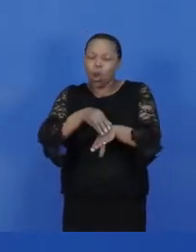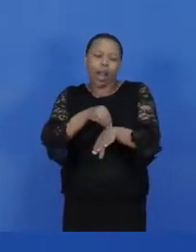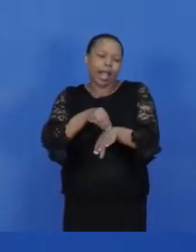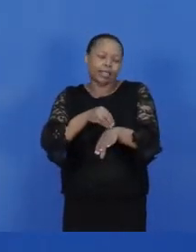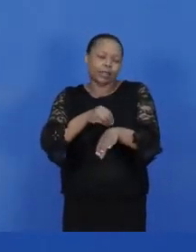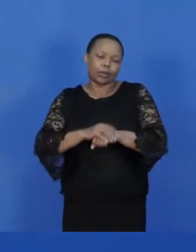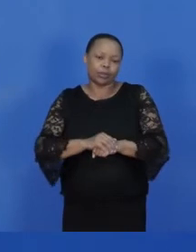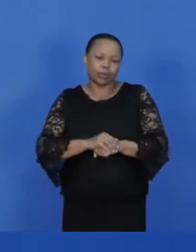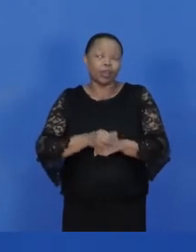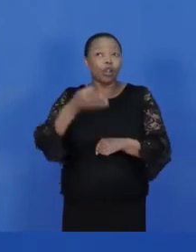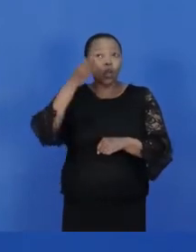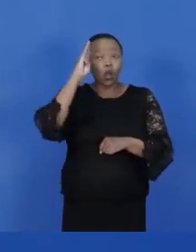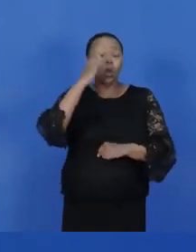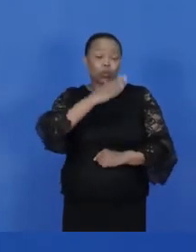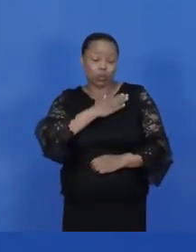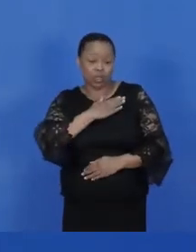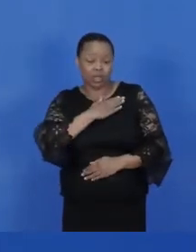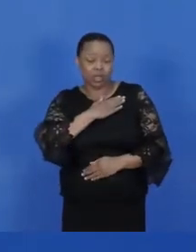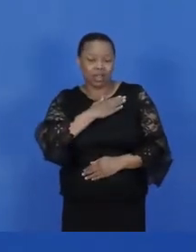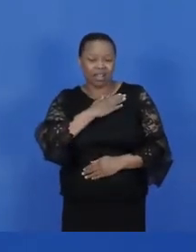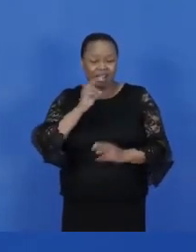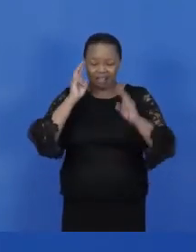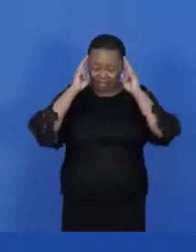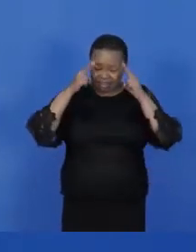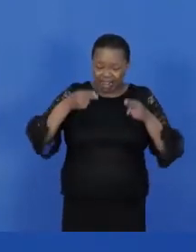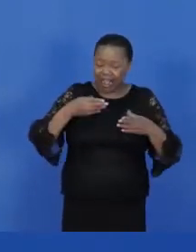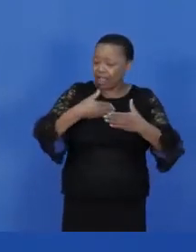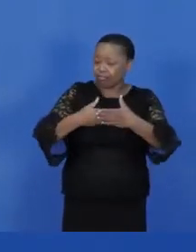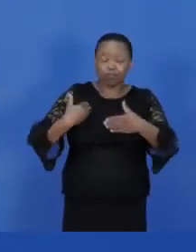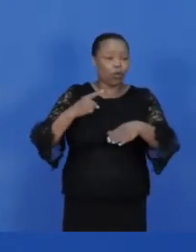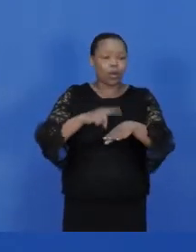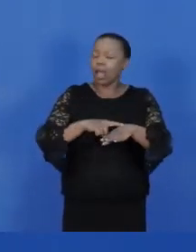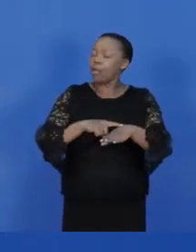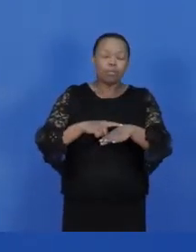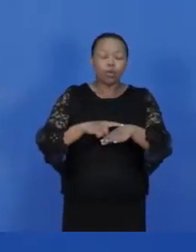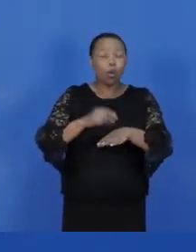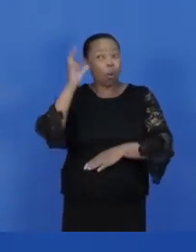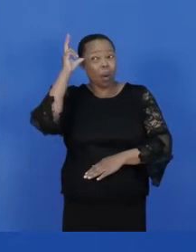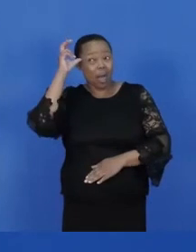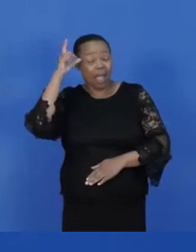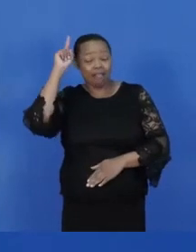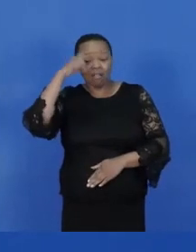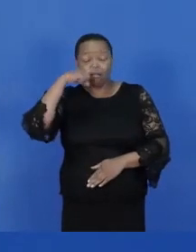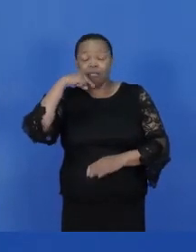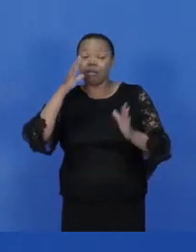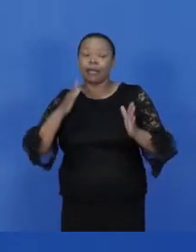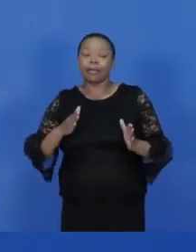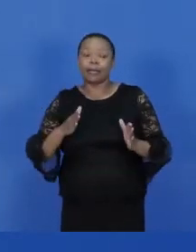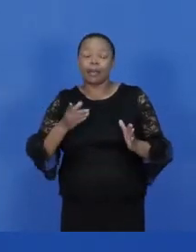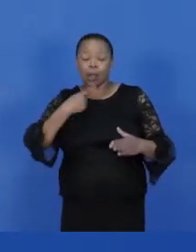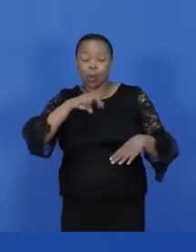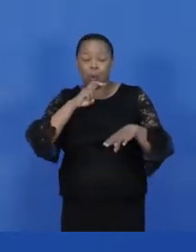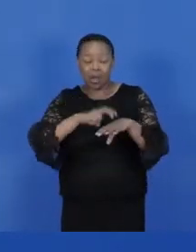full term. It is the will of the Lord that you don't die before your time. The devil is a liar. You need to